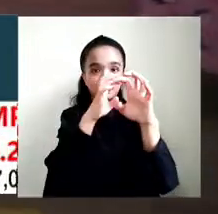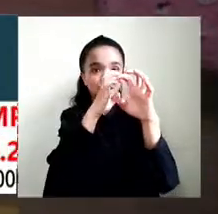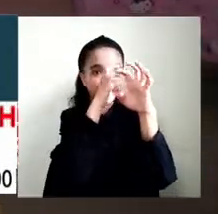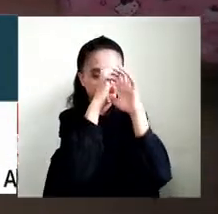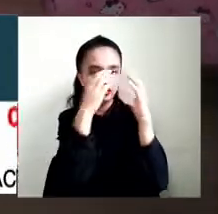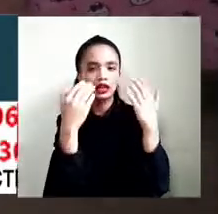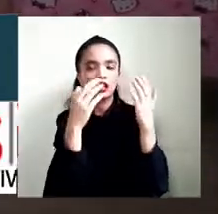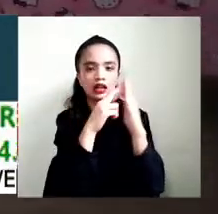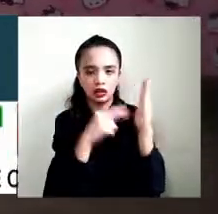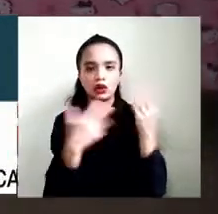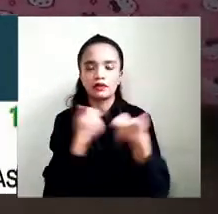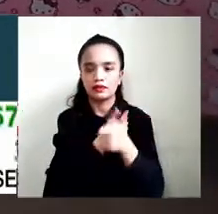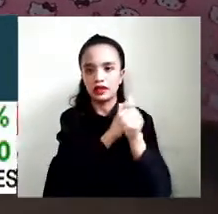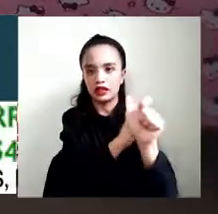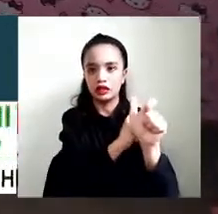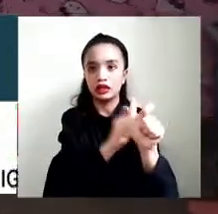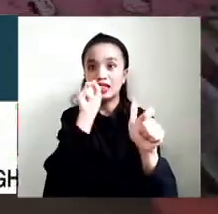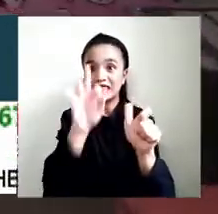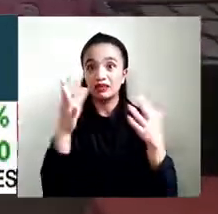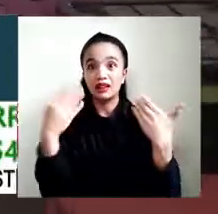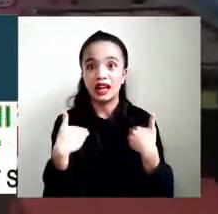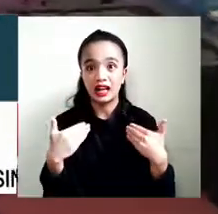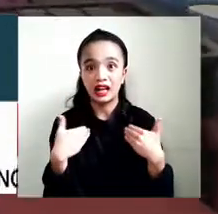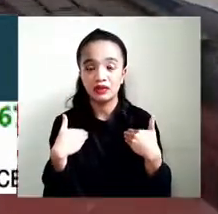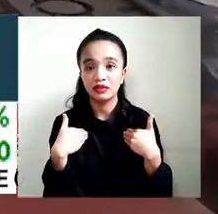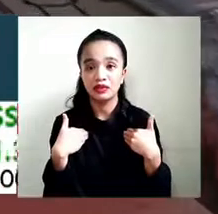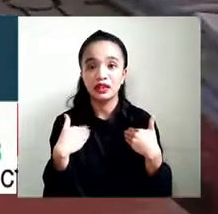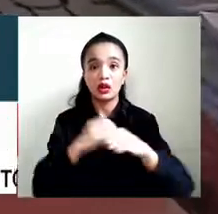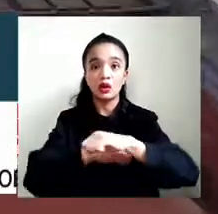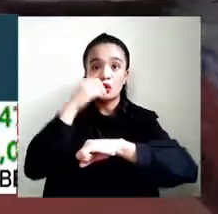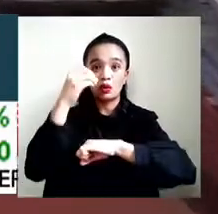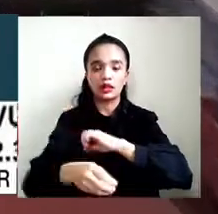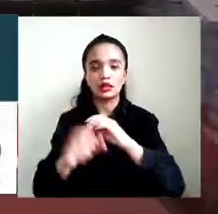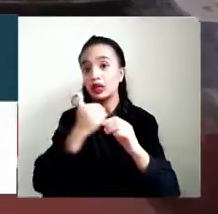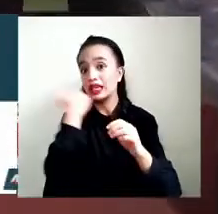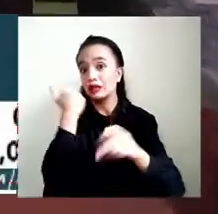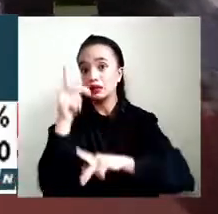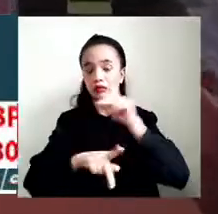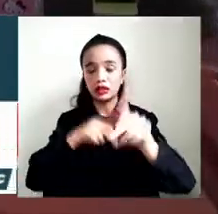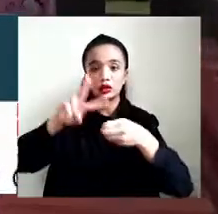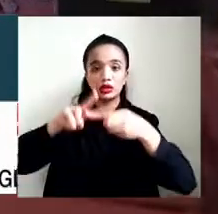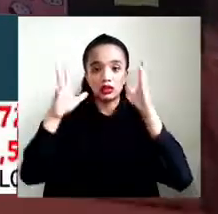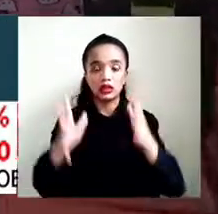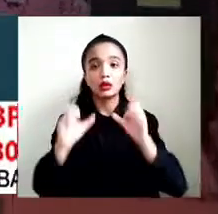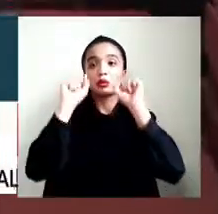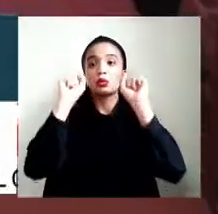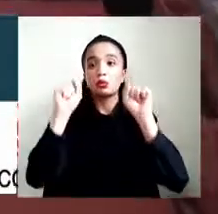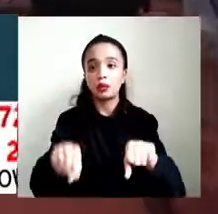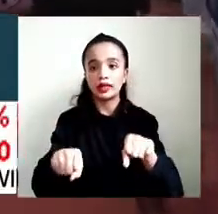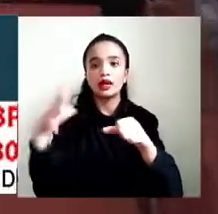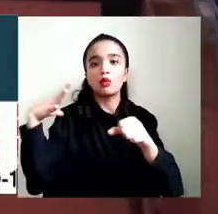followed. Now, in case there is a spillover outside, the others, the voters can wait